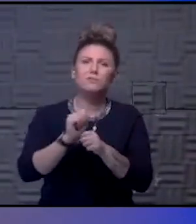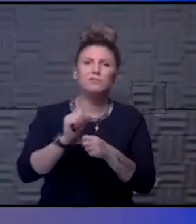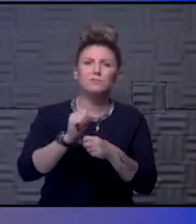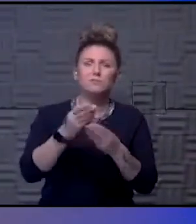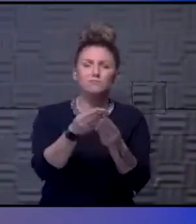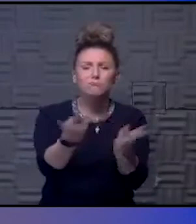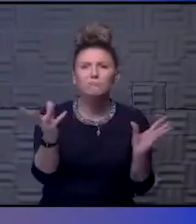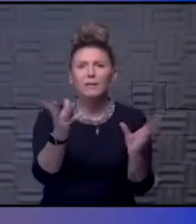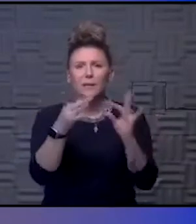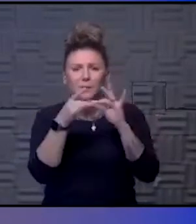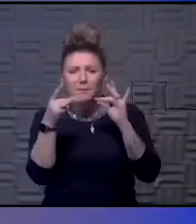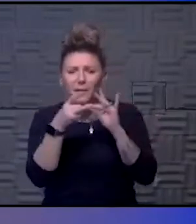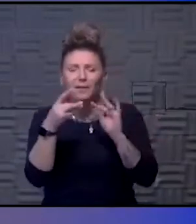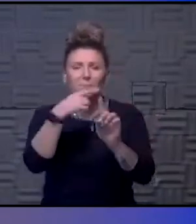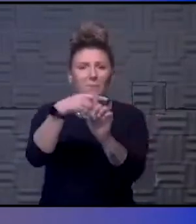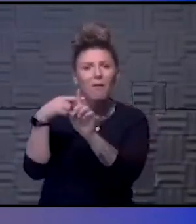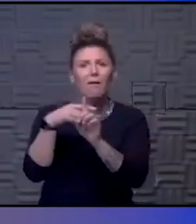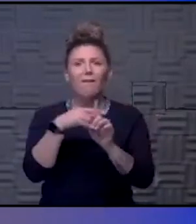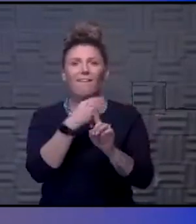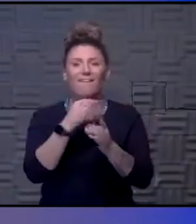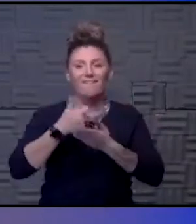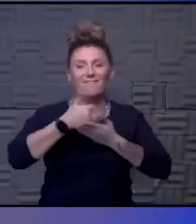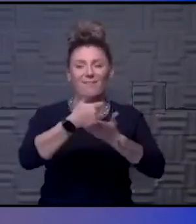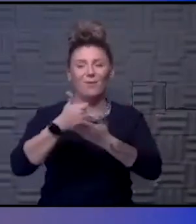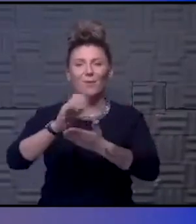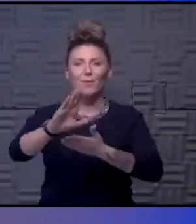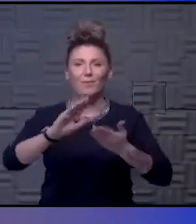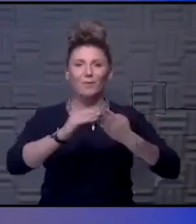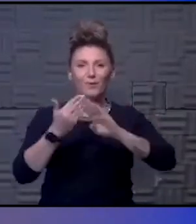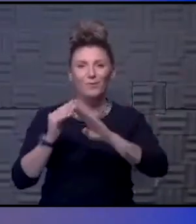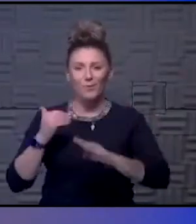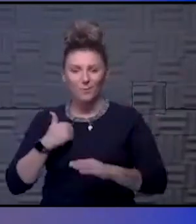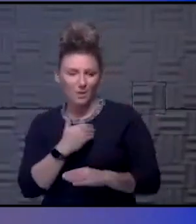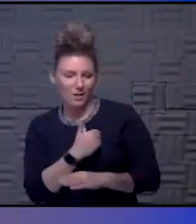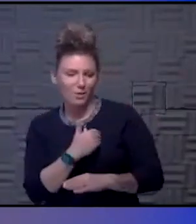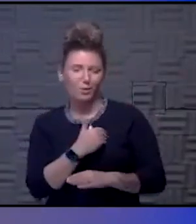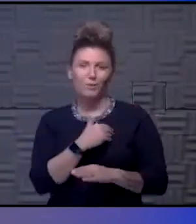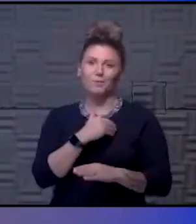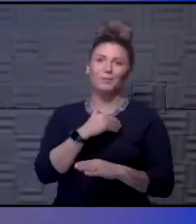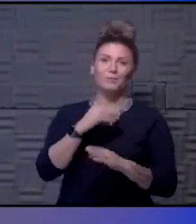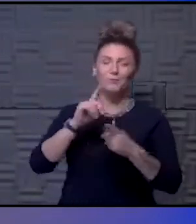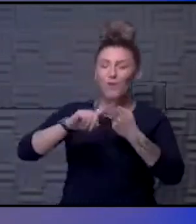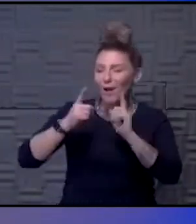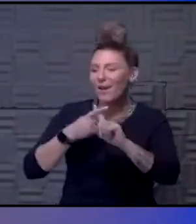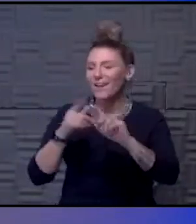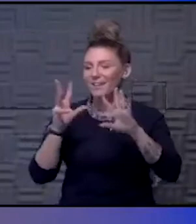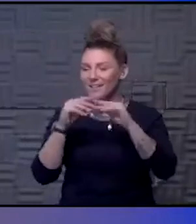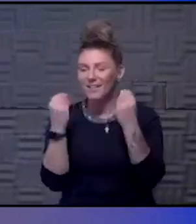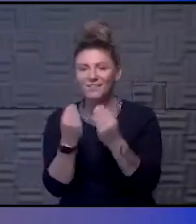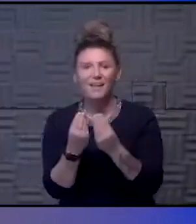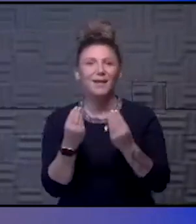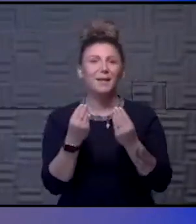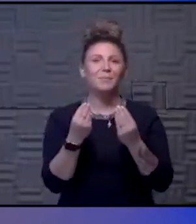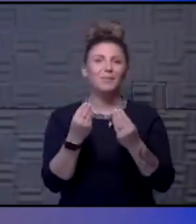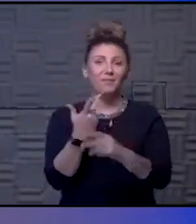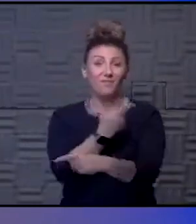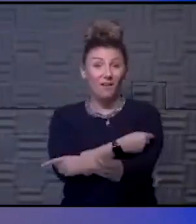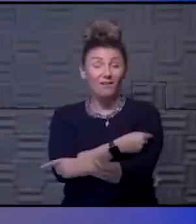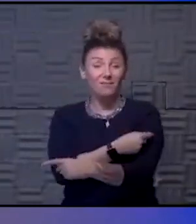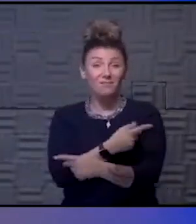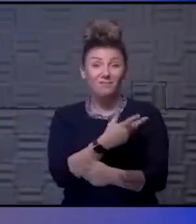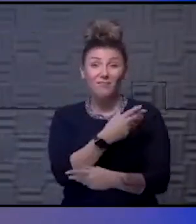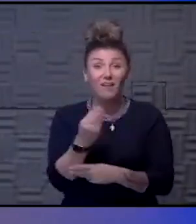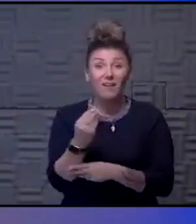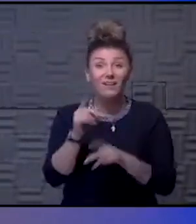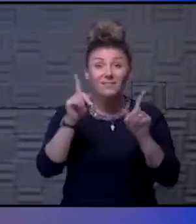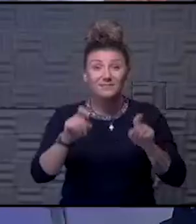to help get the rest of their community members, their colleagues, friends, relatives vaccinated and tested